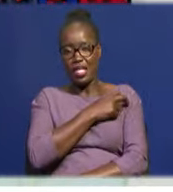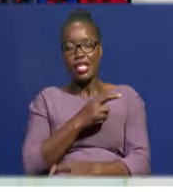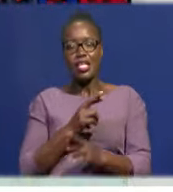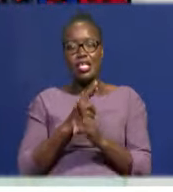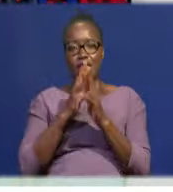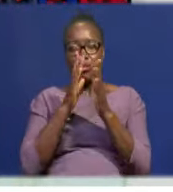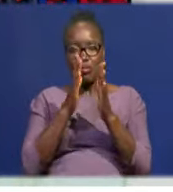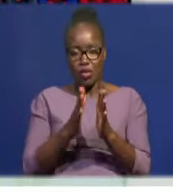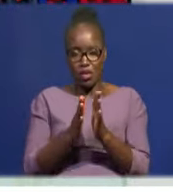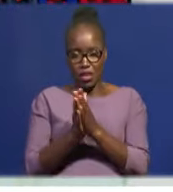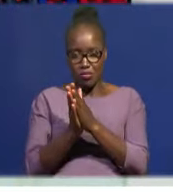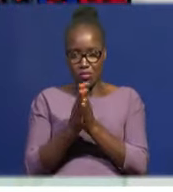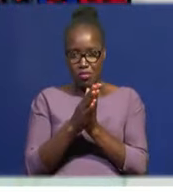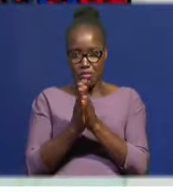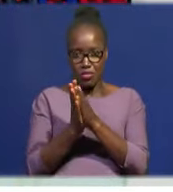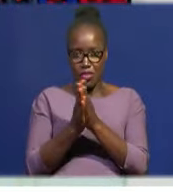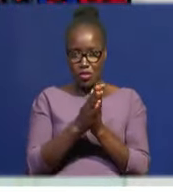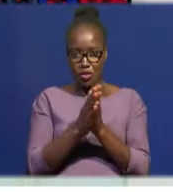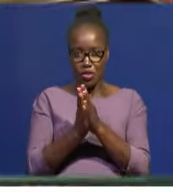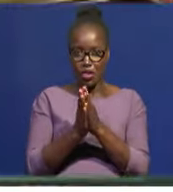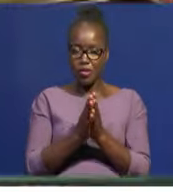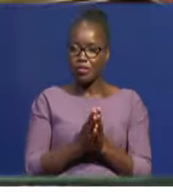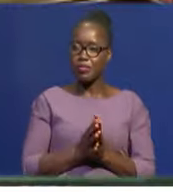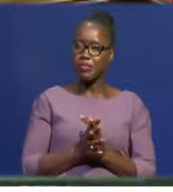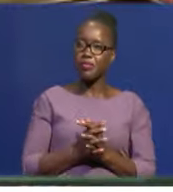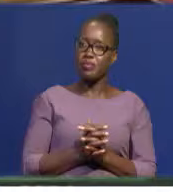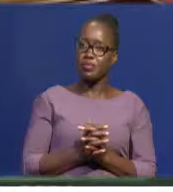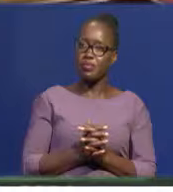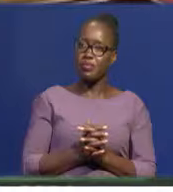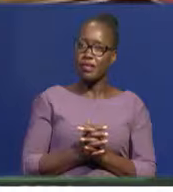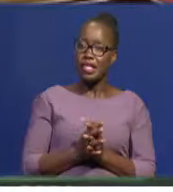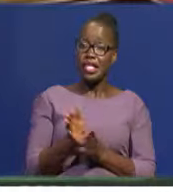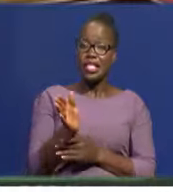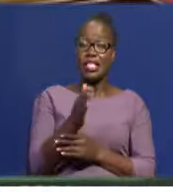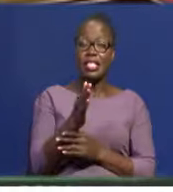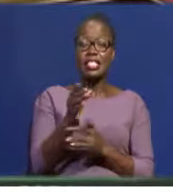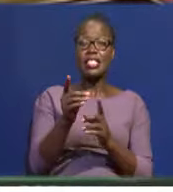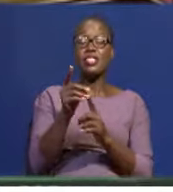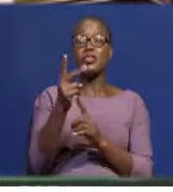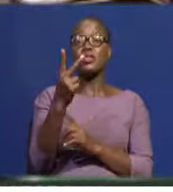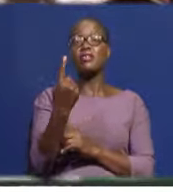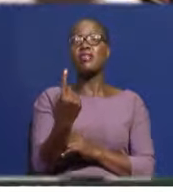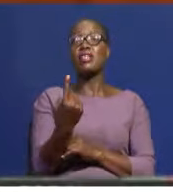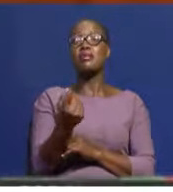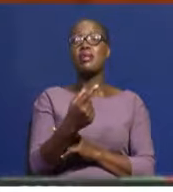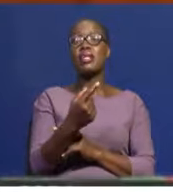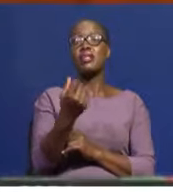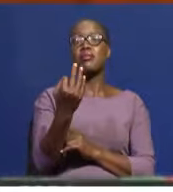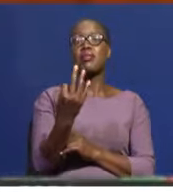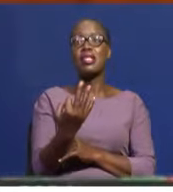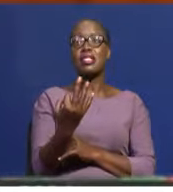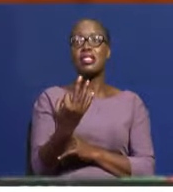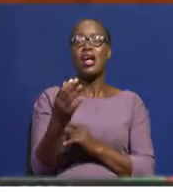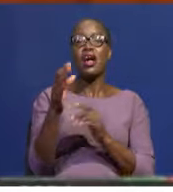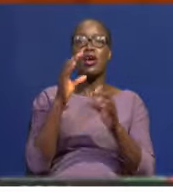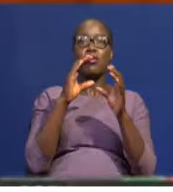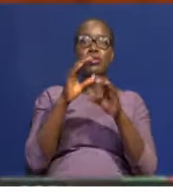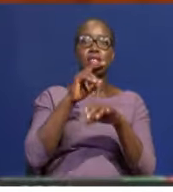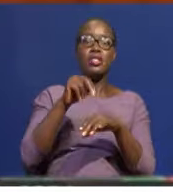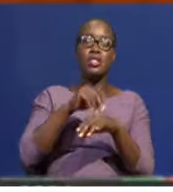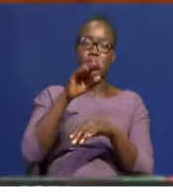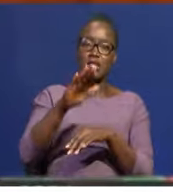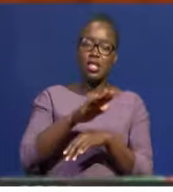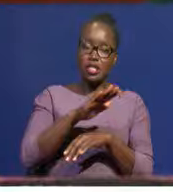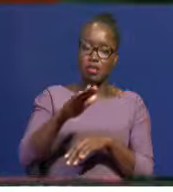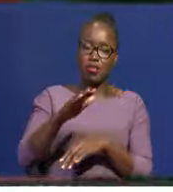puts this into perspective. The Thursday, 21st March communication in the National Assembly that the National